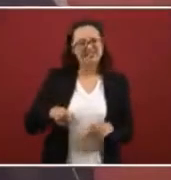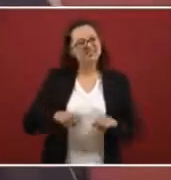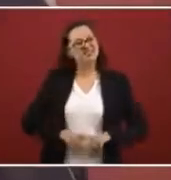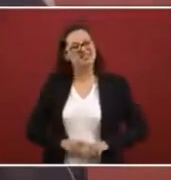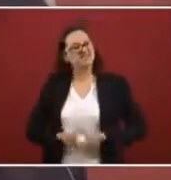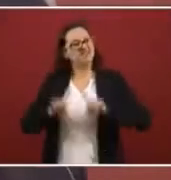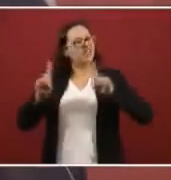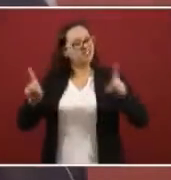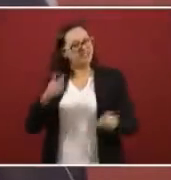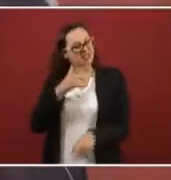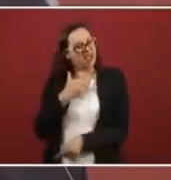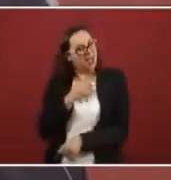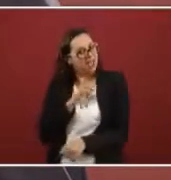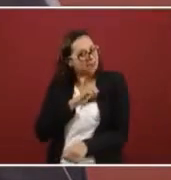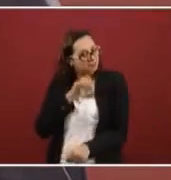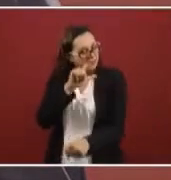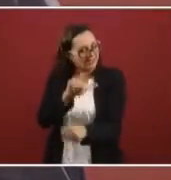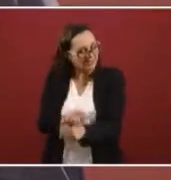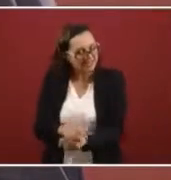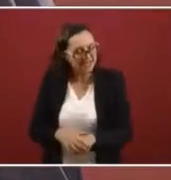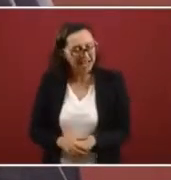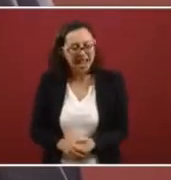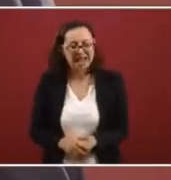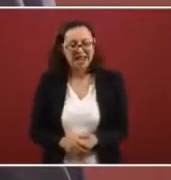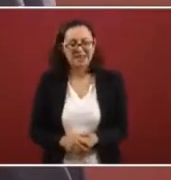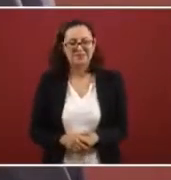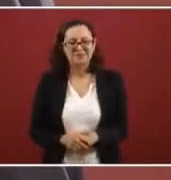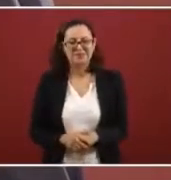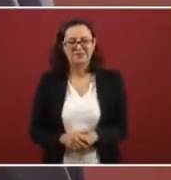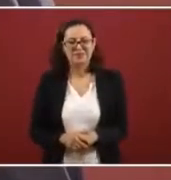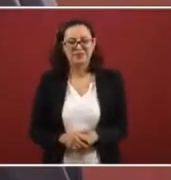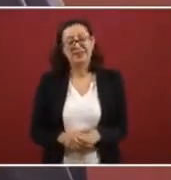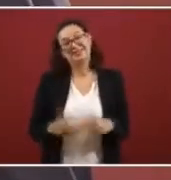in a very peculiar way. Like,